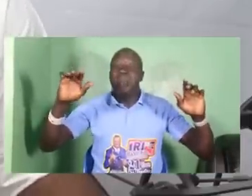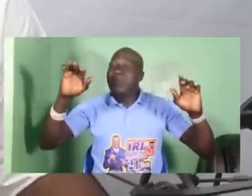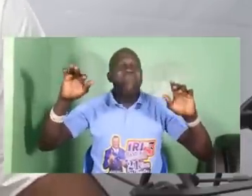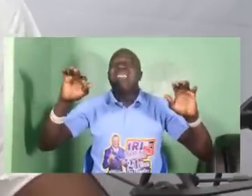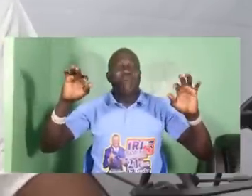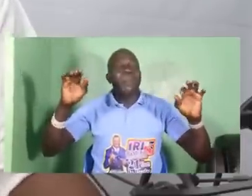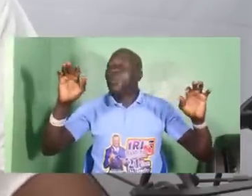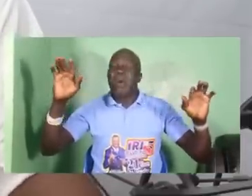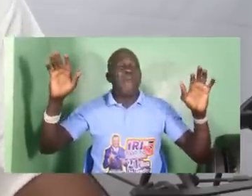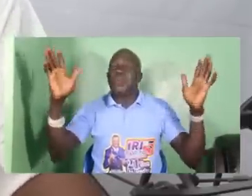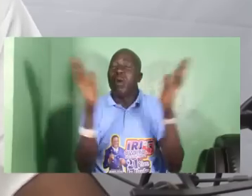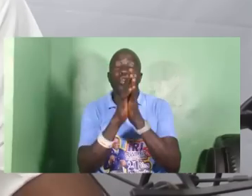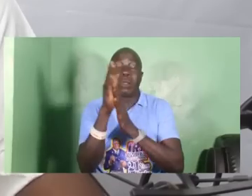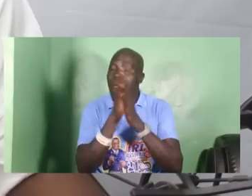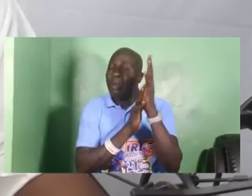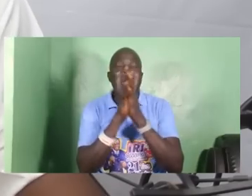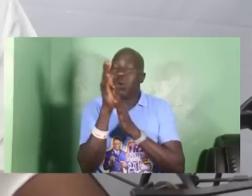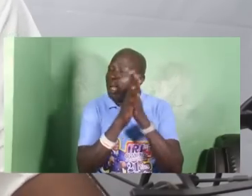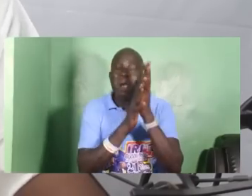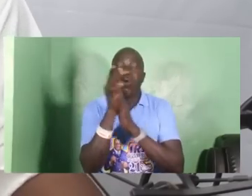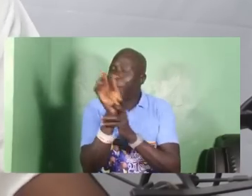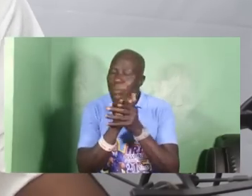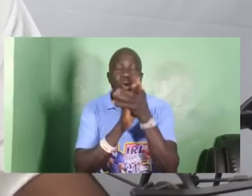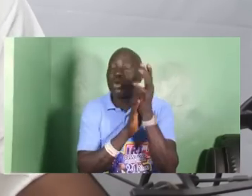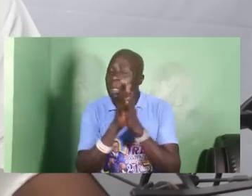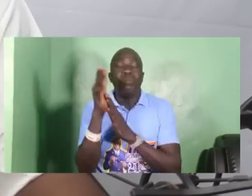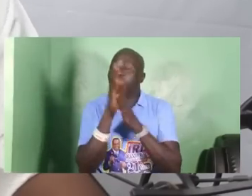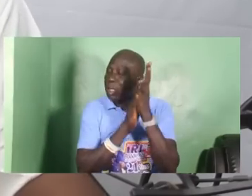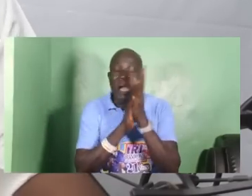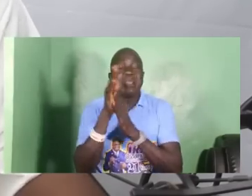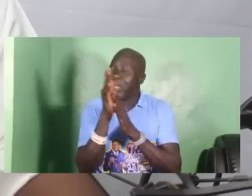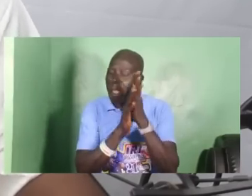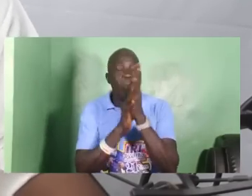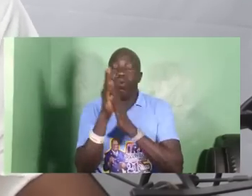can't rise alone. I can't rise alone. Lord, lift me up.